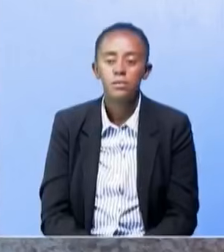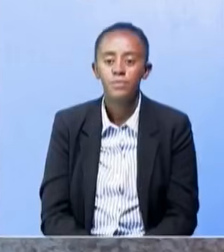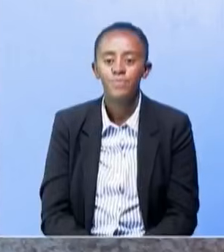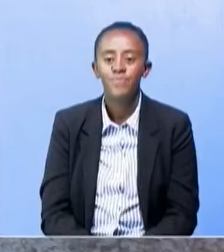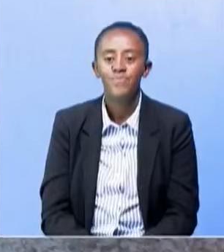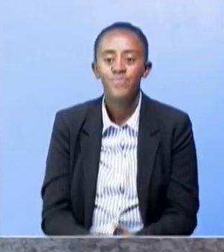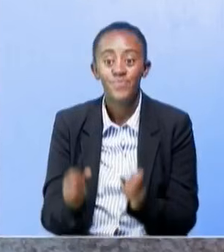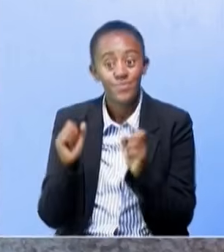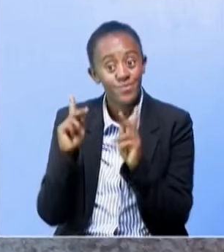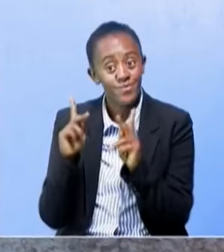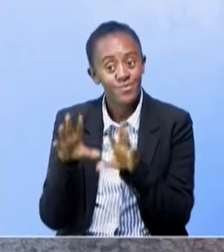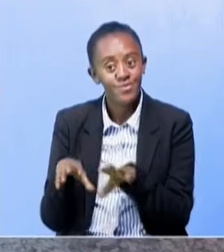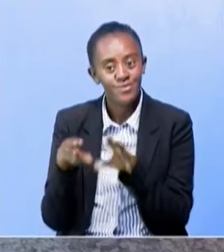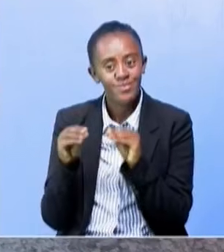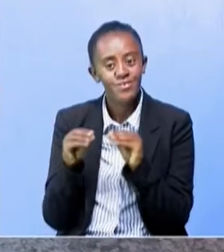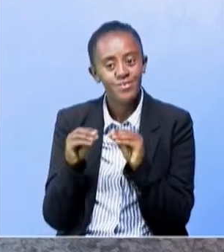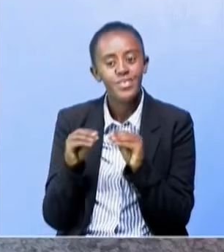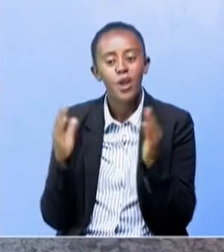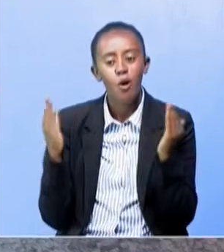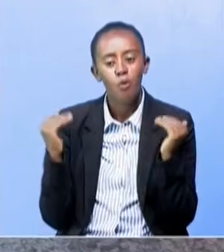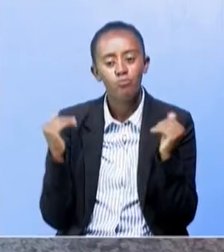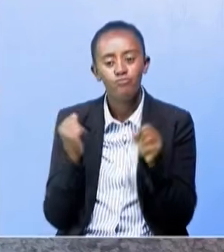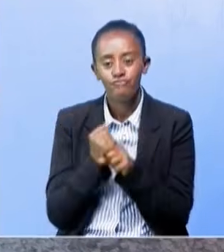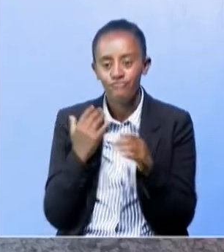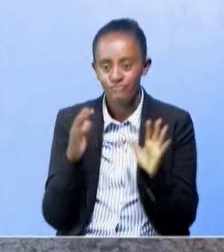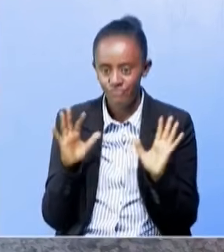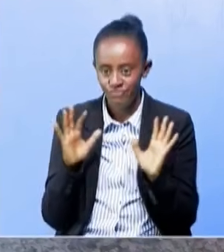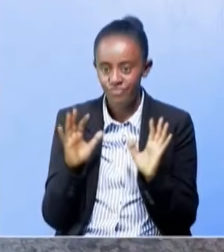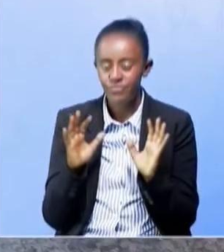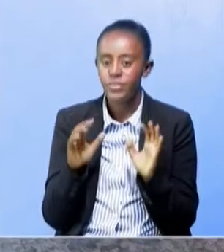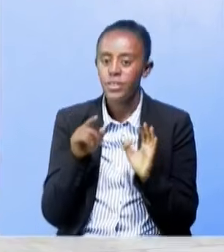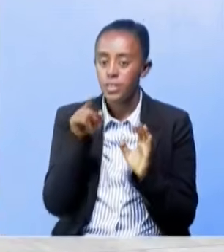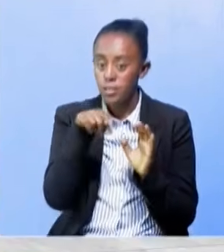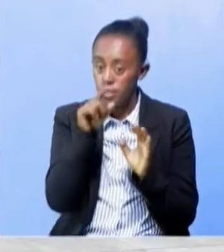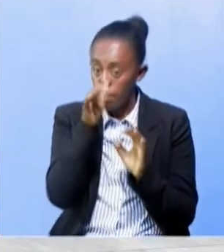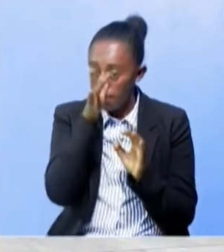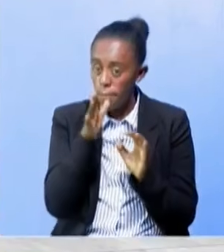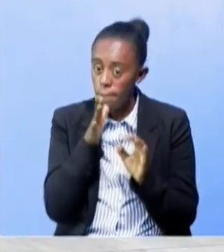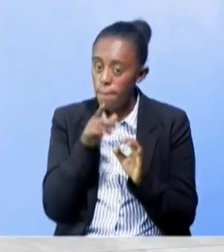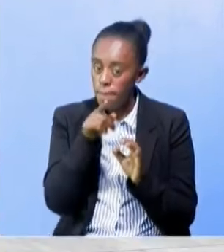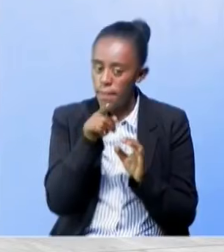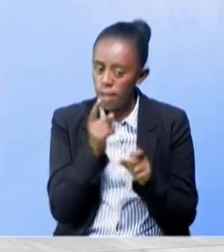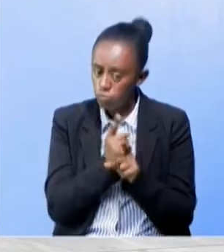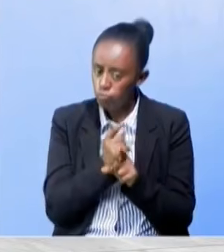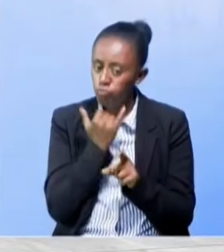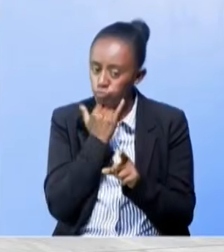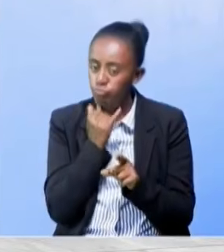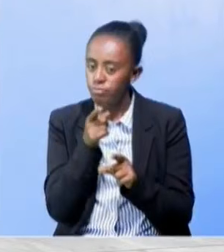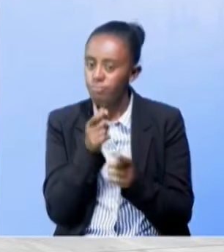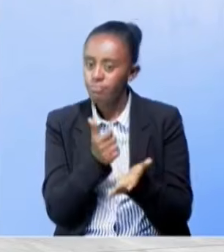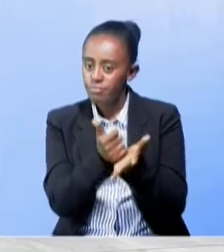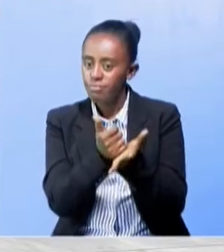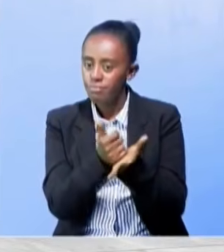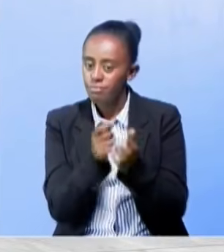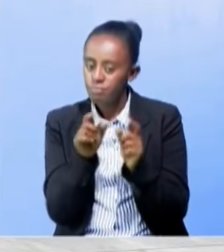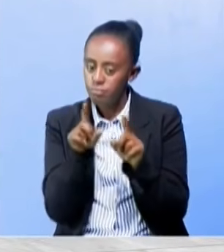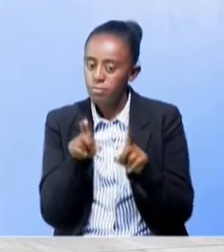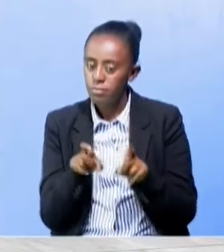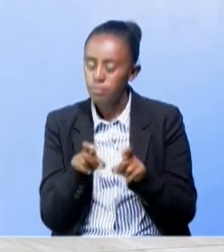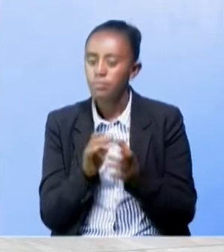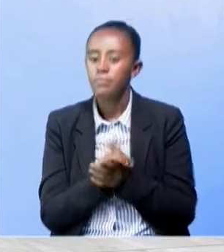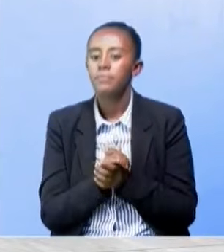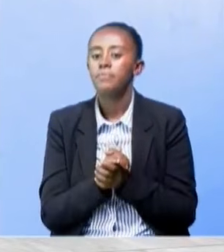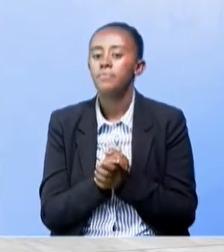Okay, students, I hope you did it. Nice. Students' parents, please check whether they are right or wrong.